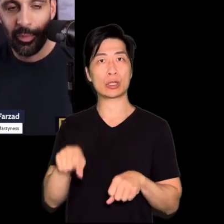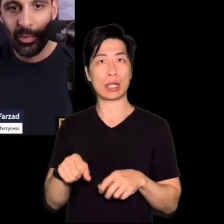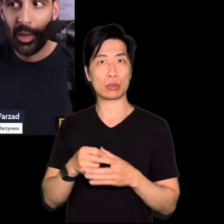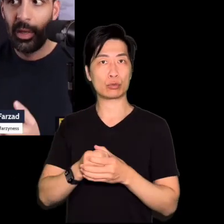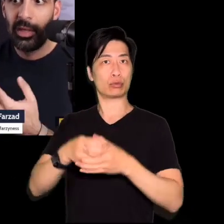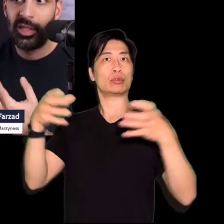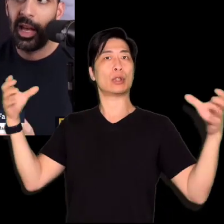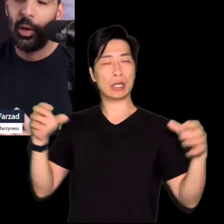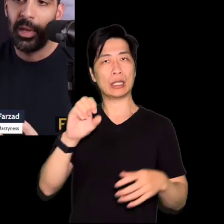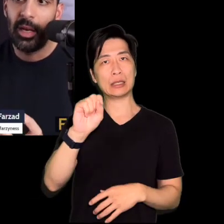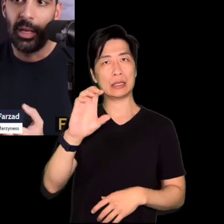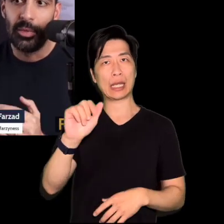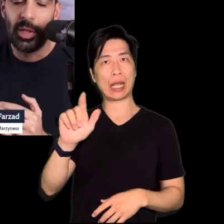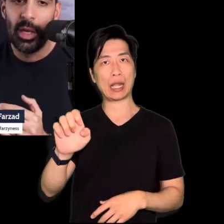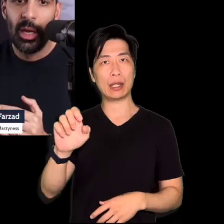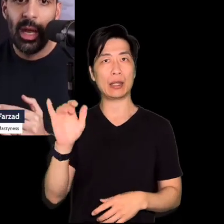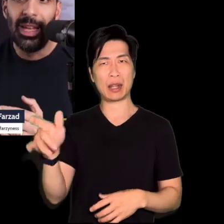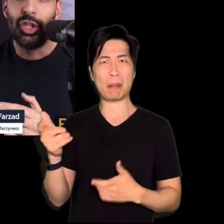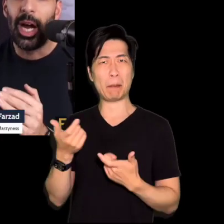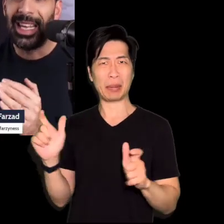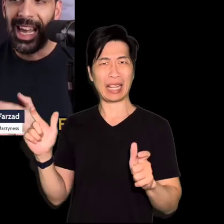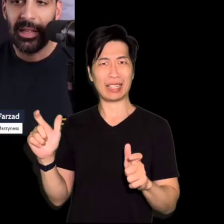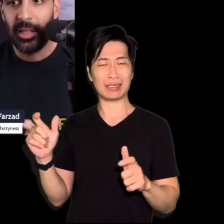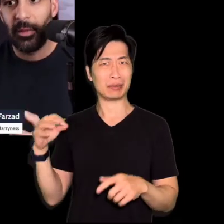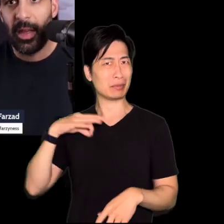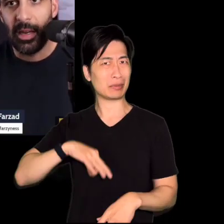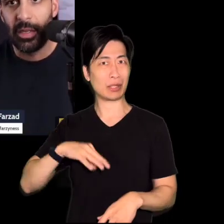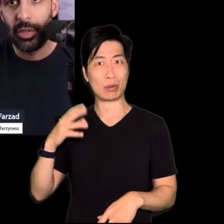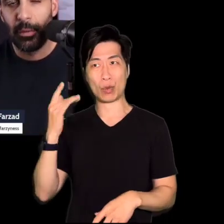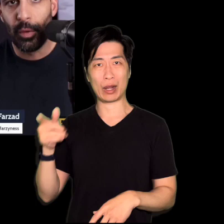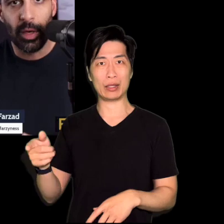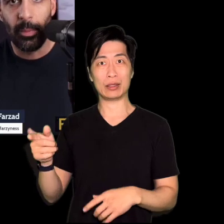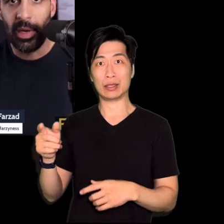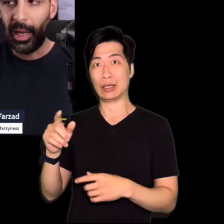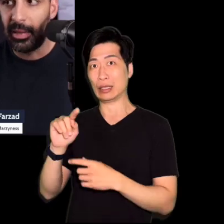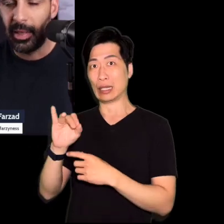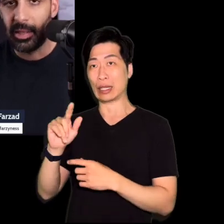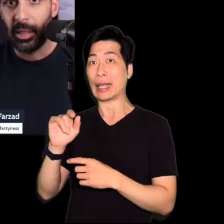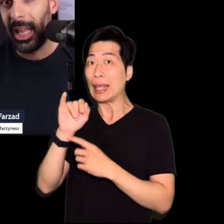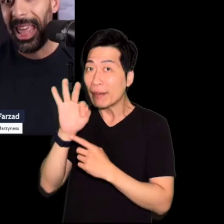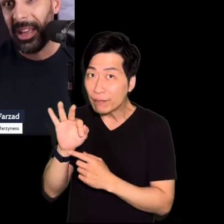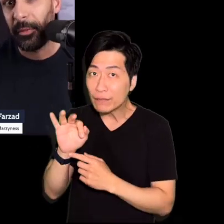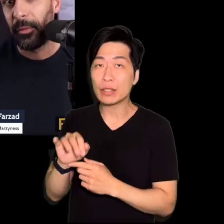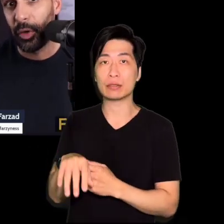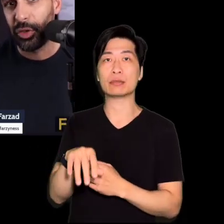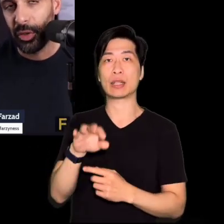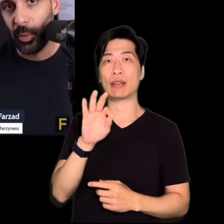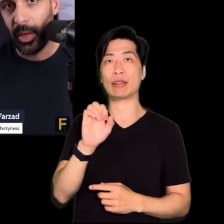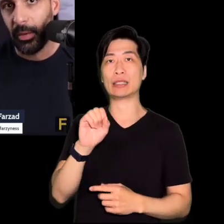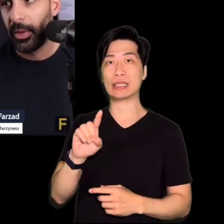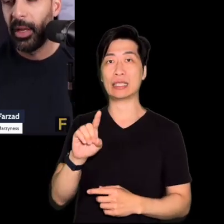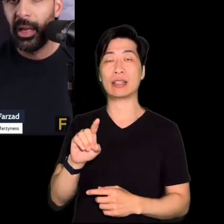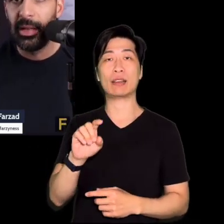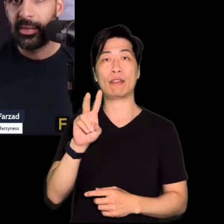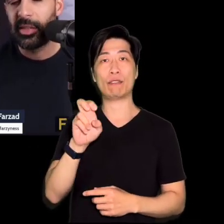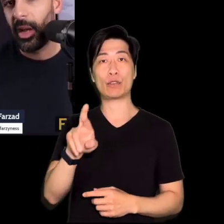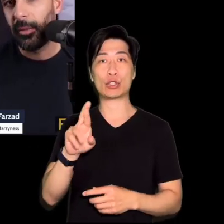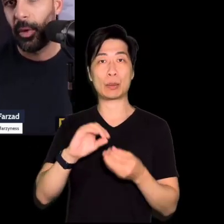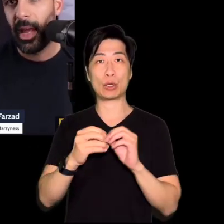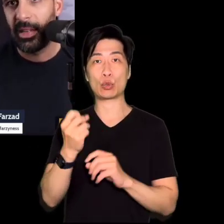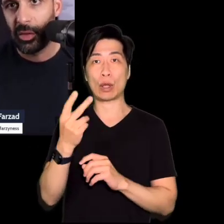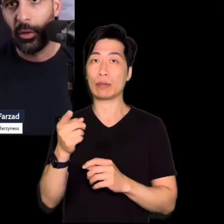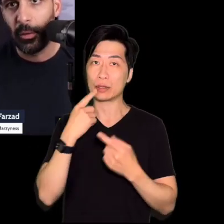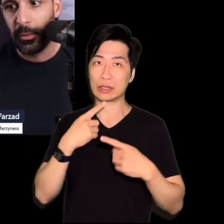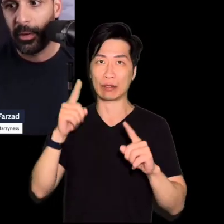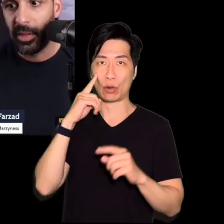scale. Scale becomes a gigantic advantage for a company like Tesla if version 12 is the